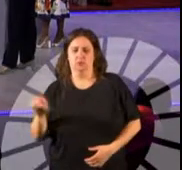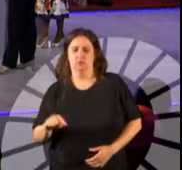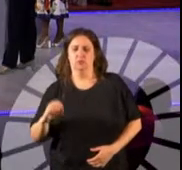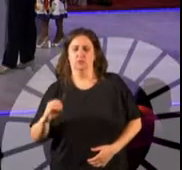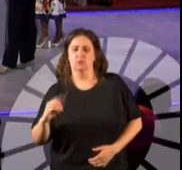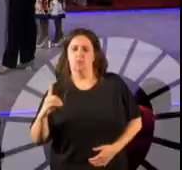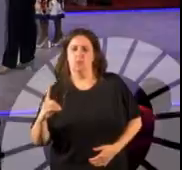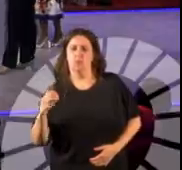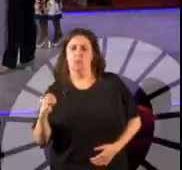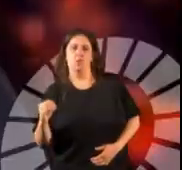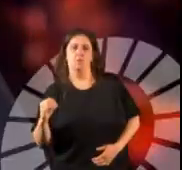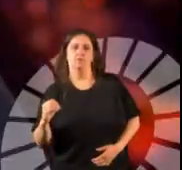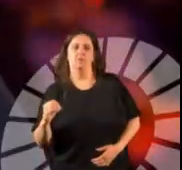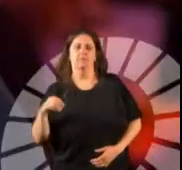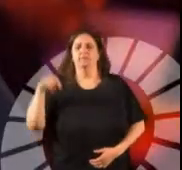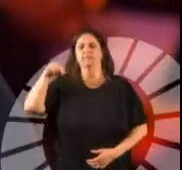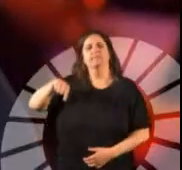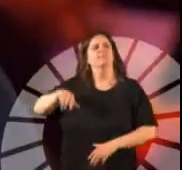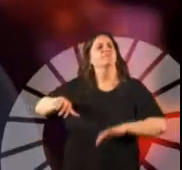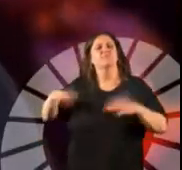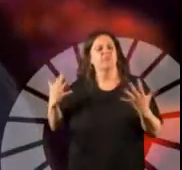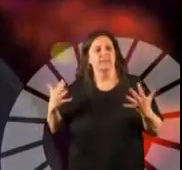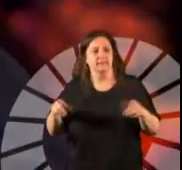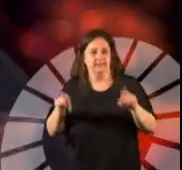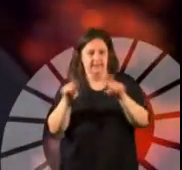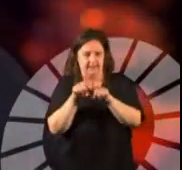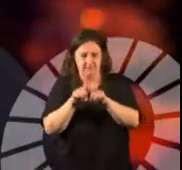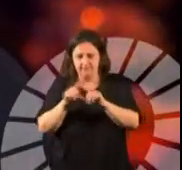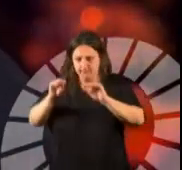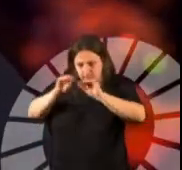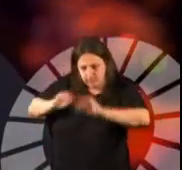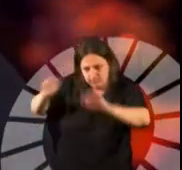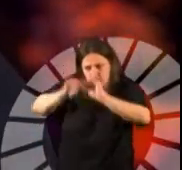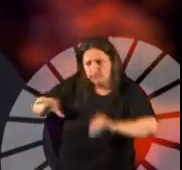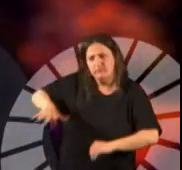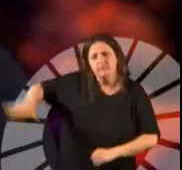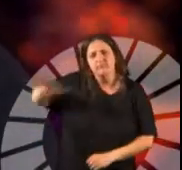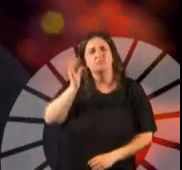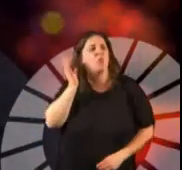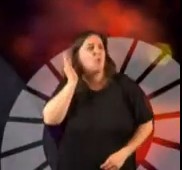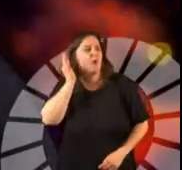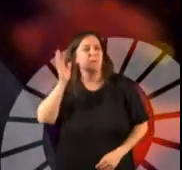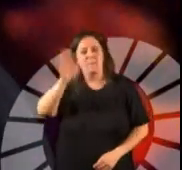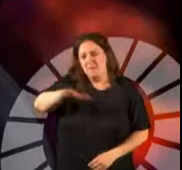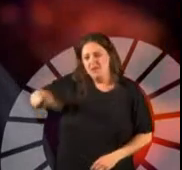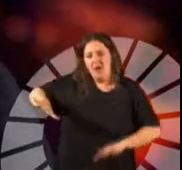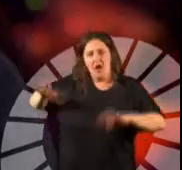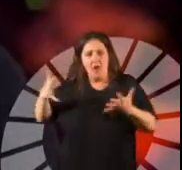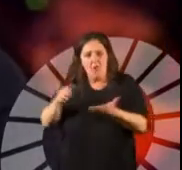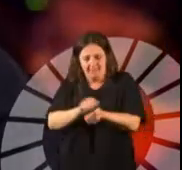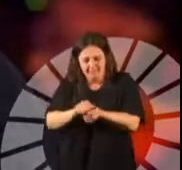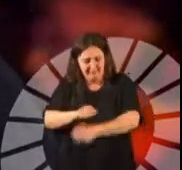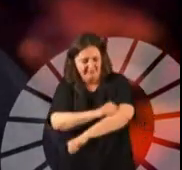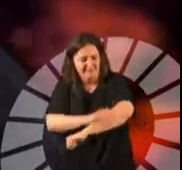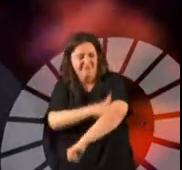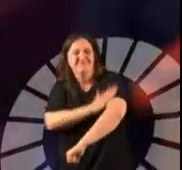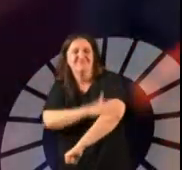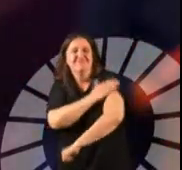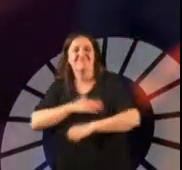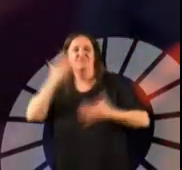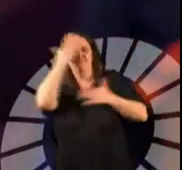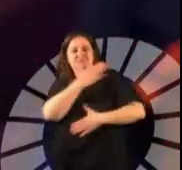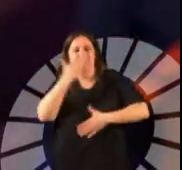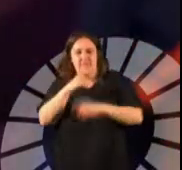out of school, taught them how to actually make soap, karate butter, and to help